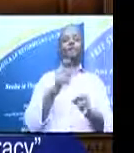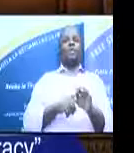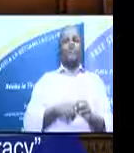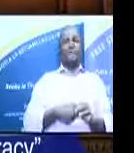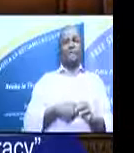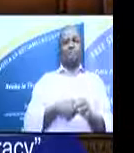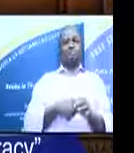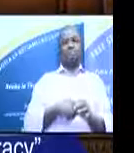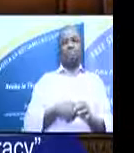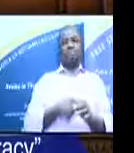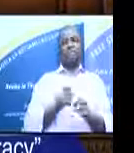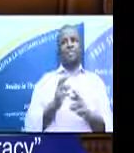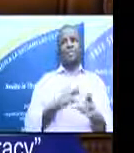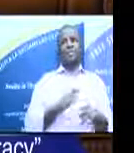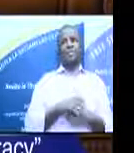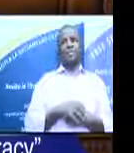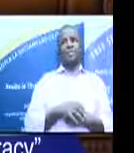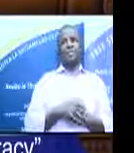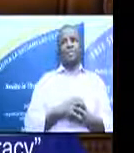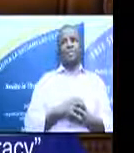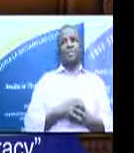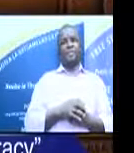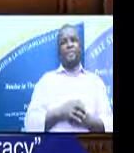qualified opinion.